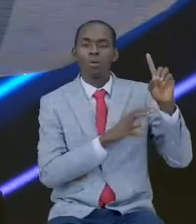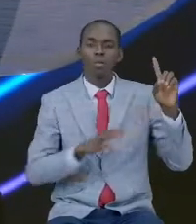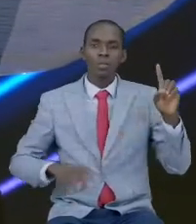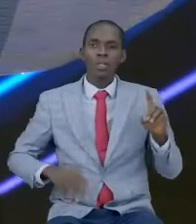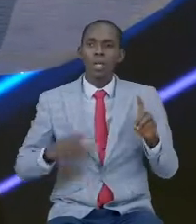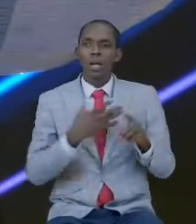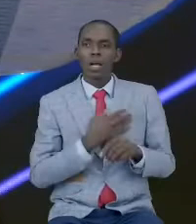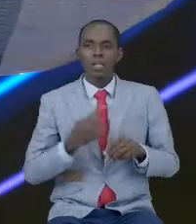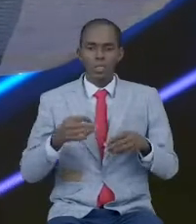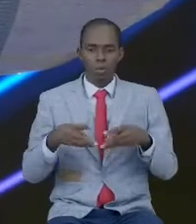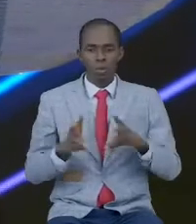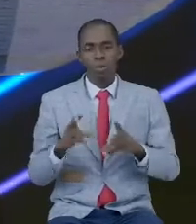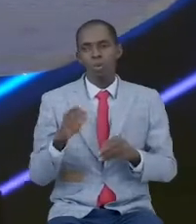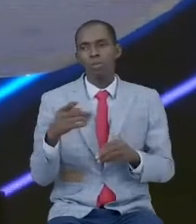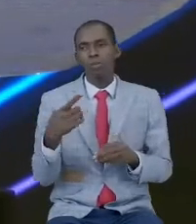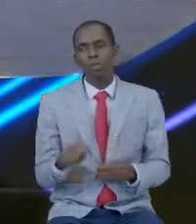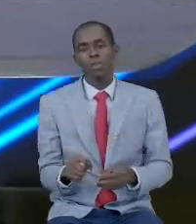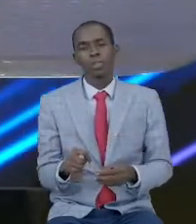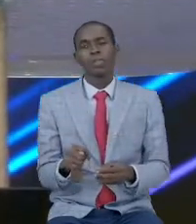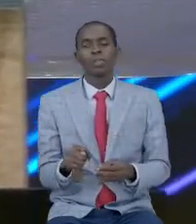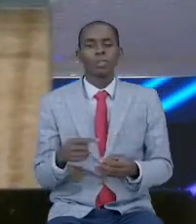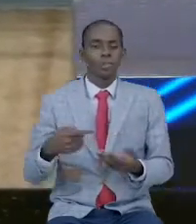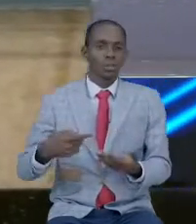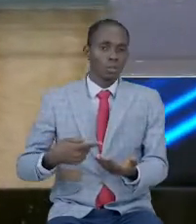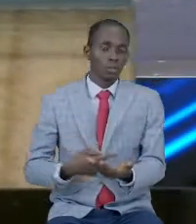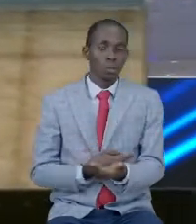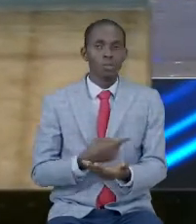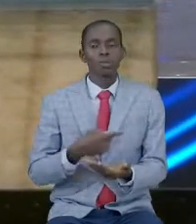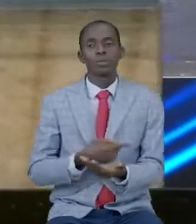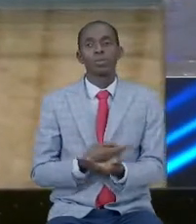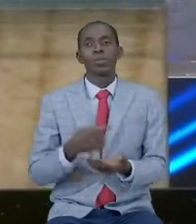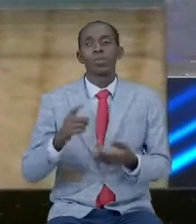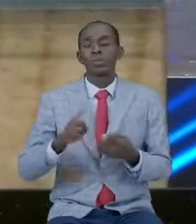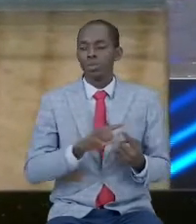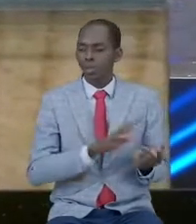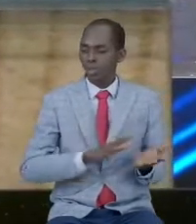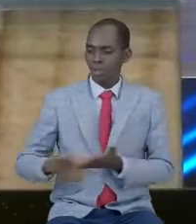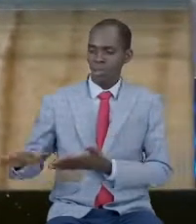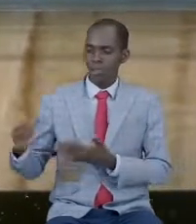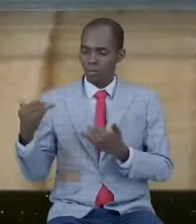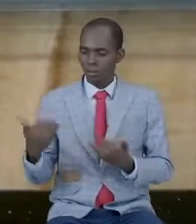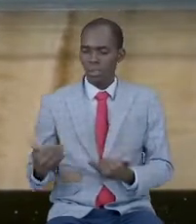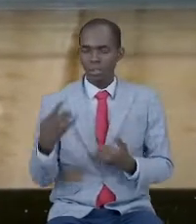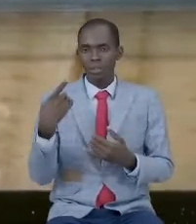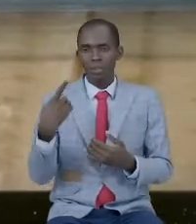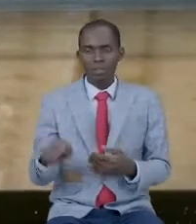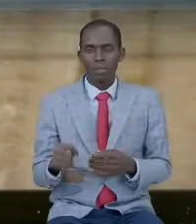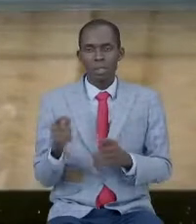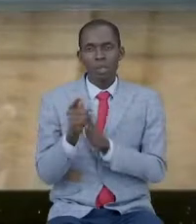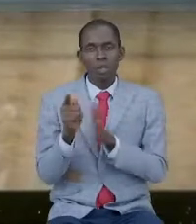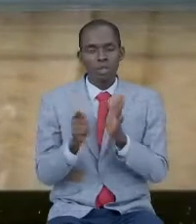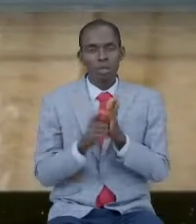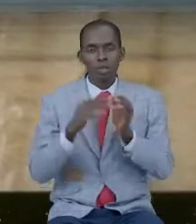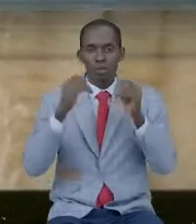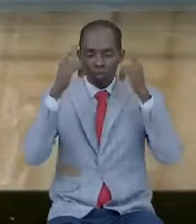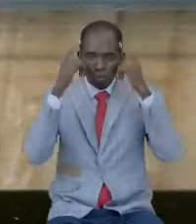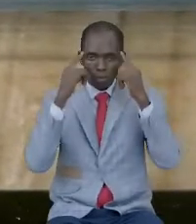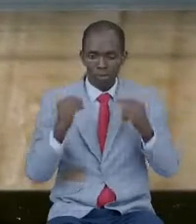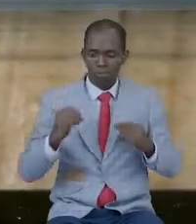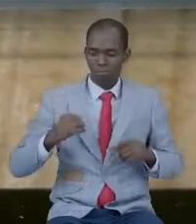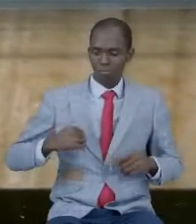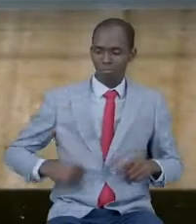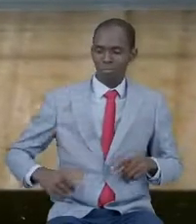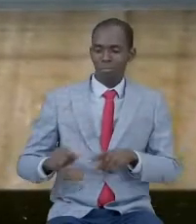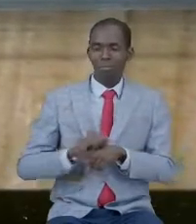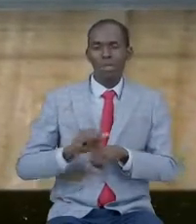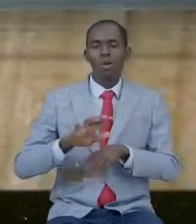way of the gospel, to abandon the law of Moses, abandon circumcision, abandon all the rites